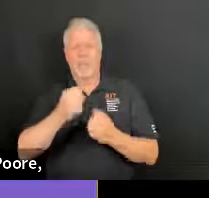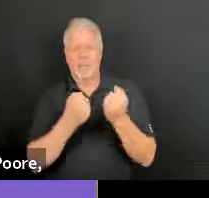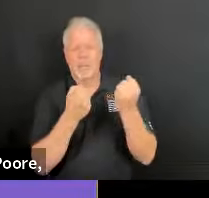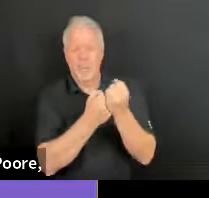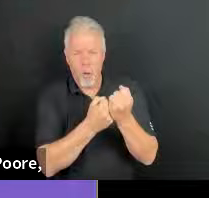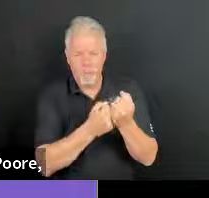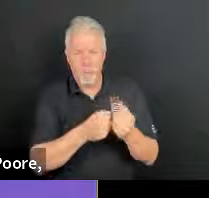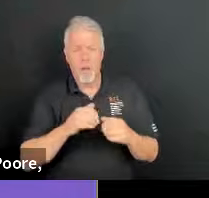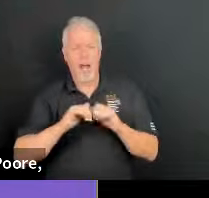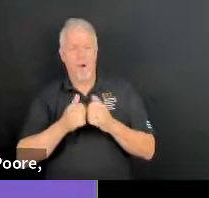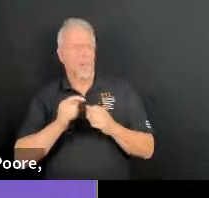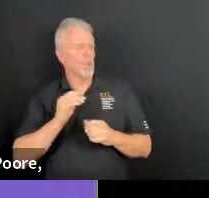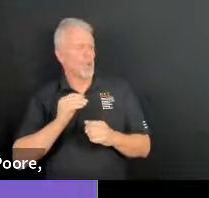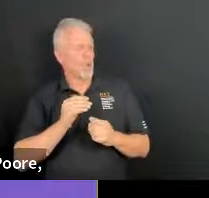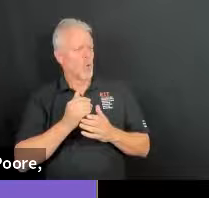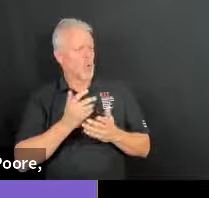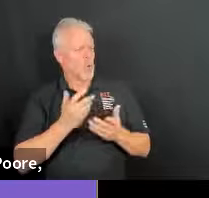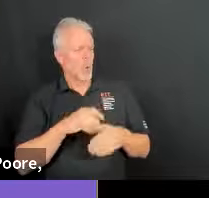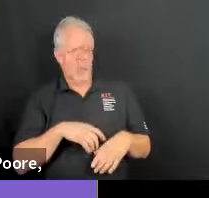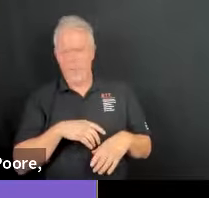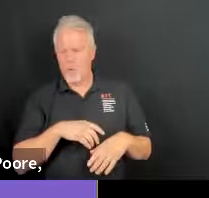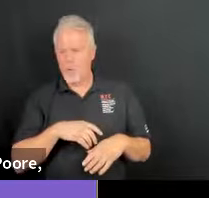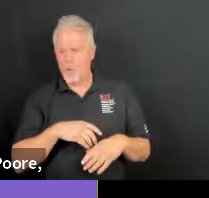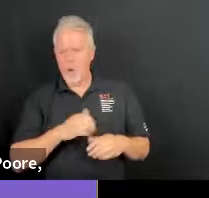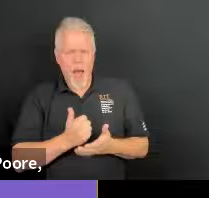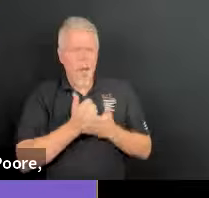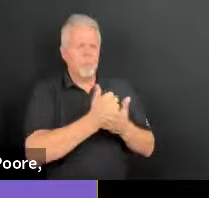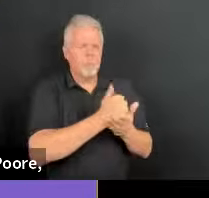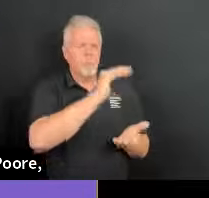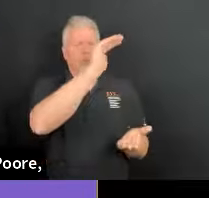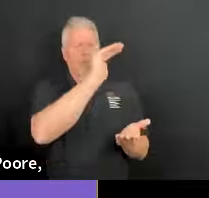And that's a really important thing that the deaf community,